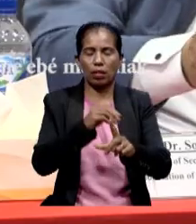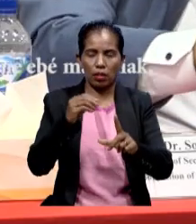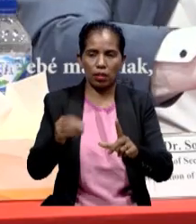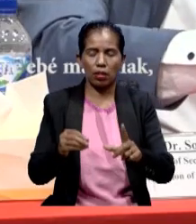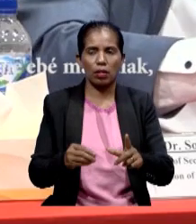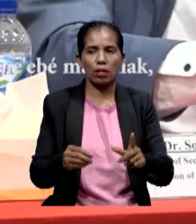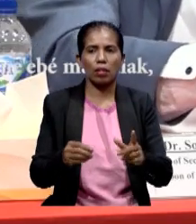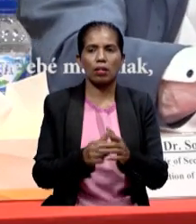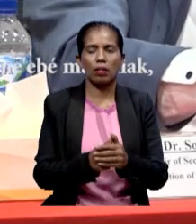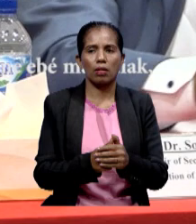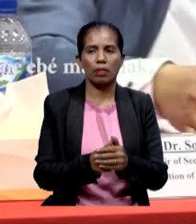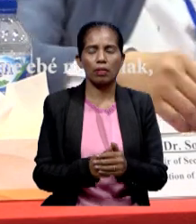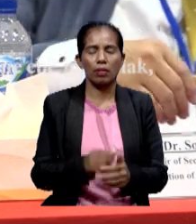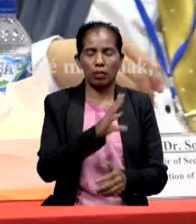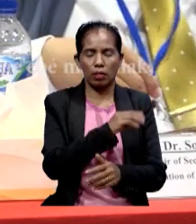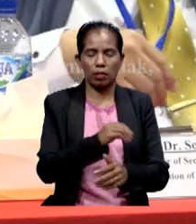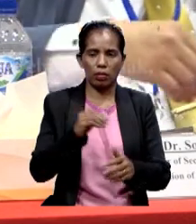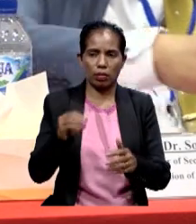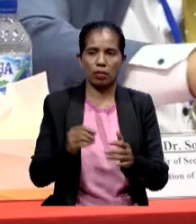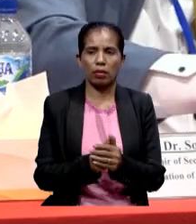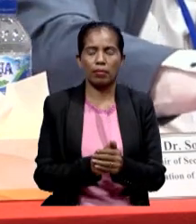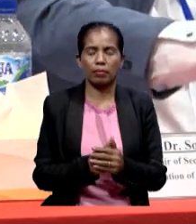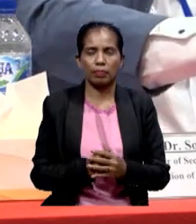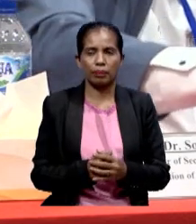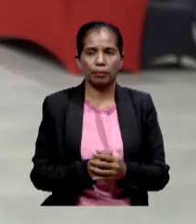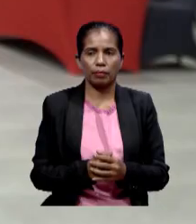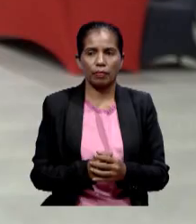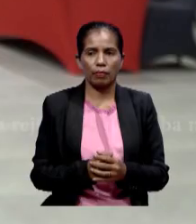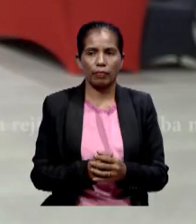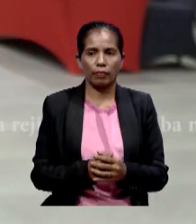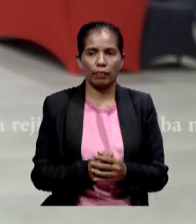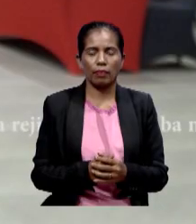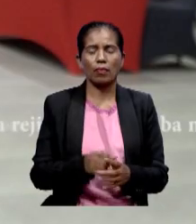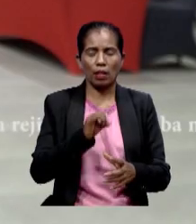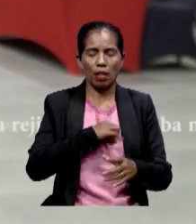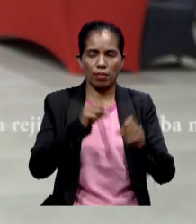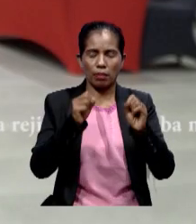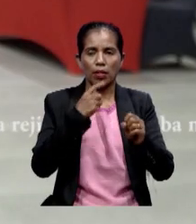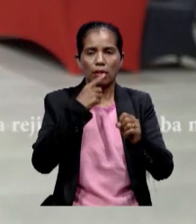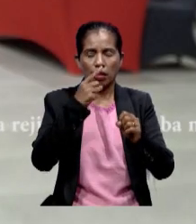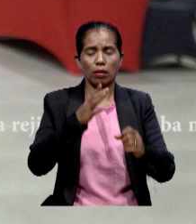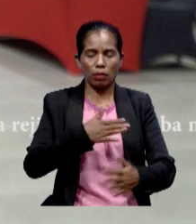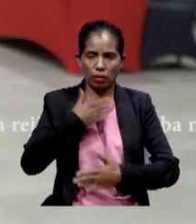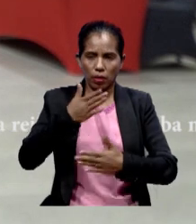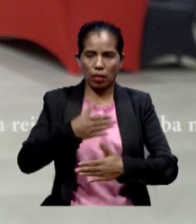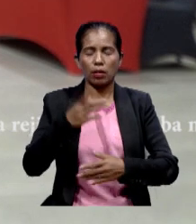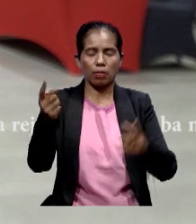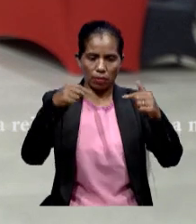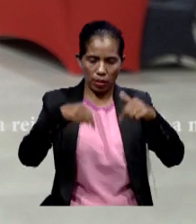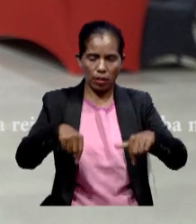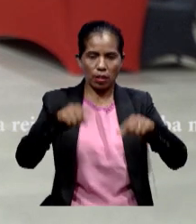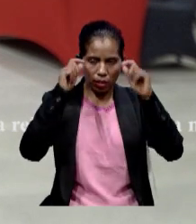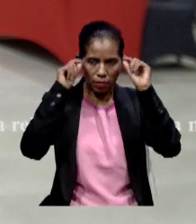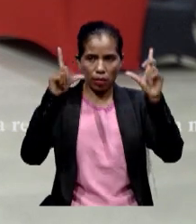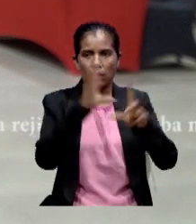our fact-finding mission at this time. What I can say that we are so happy to come here,